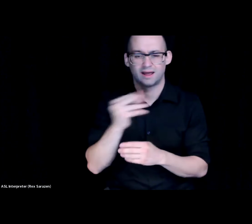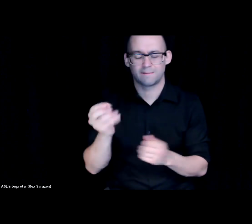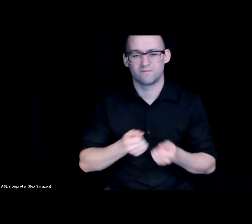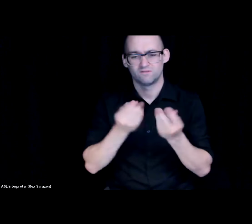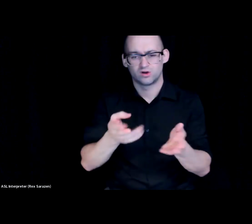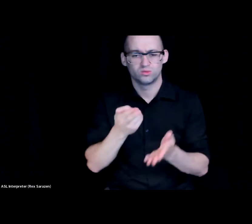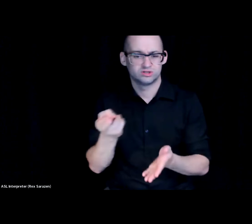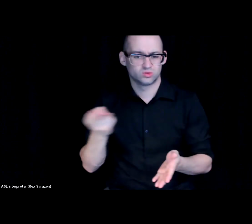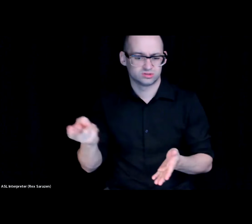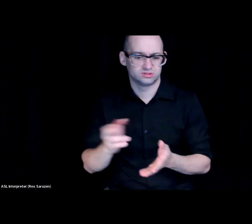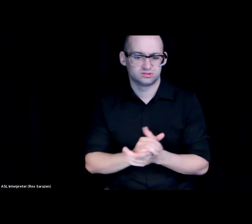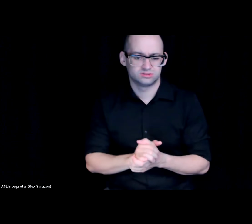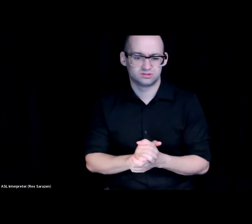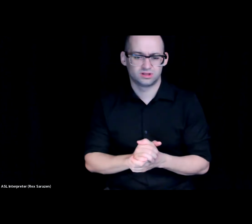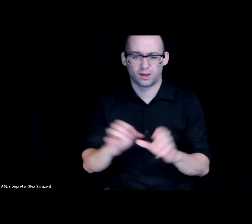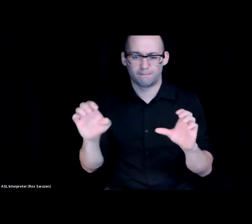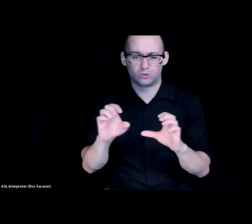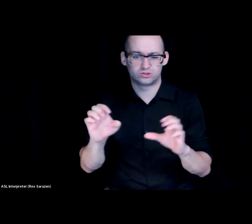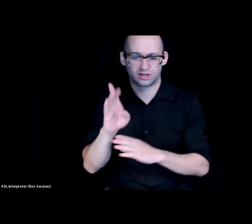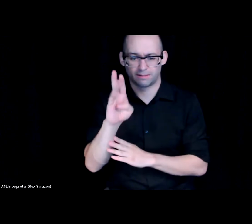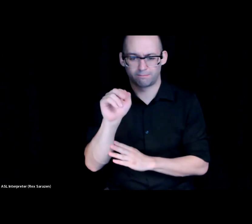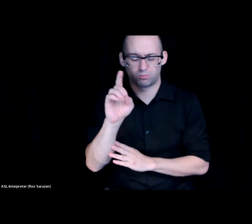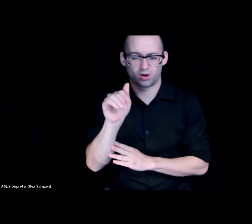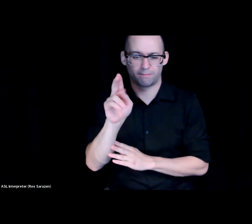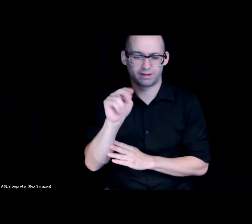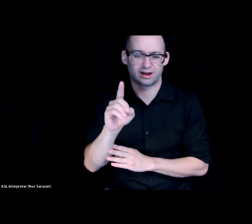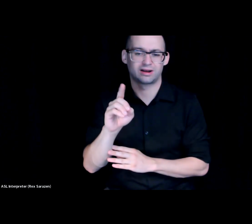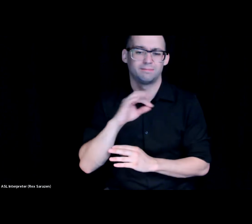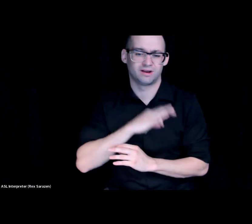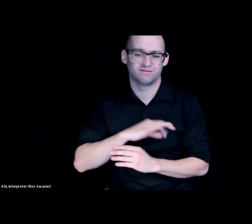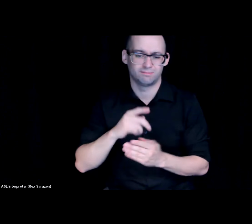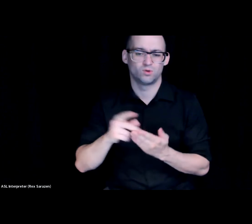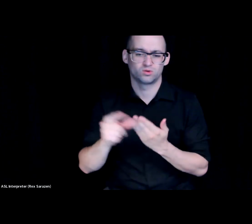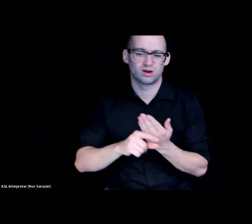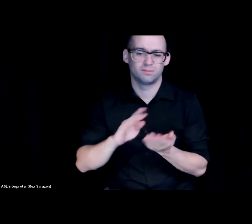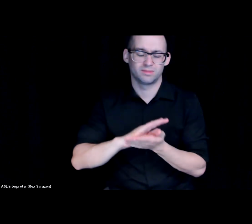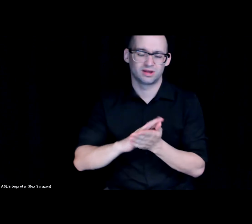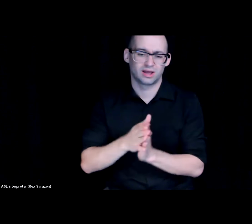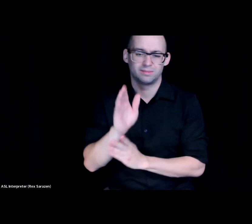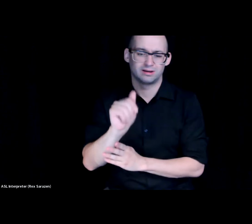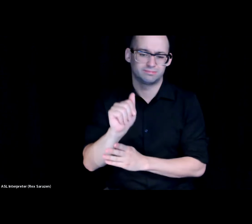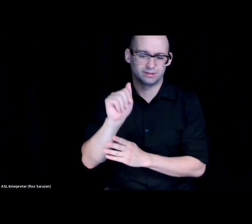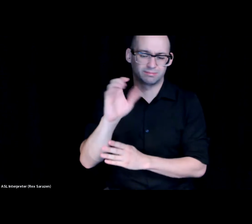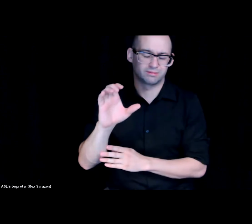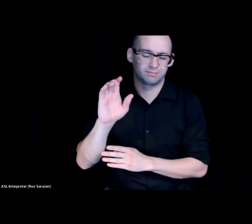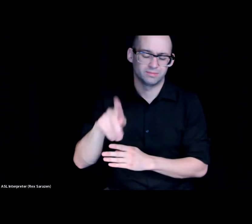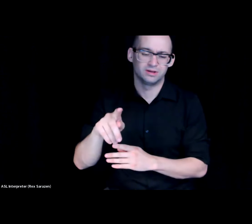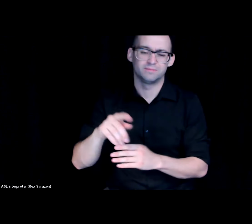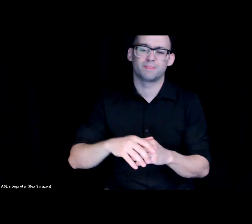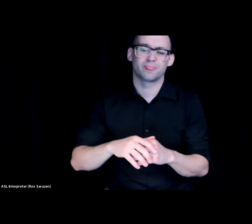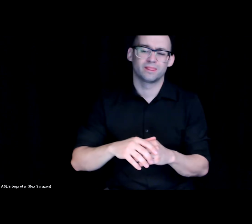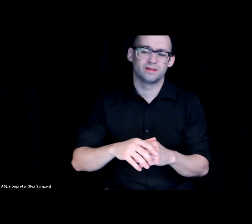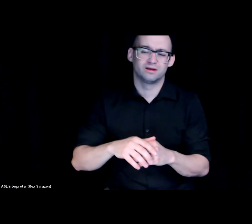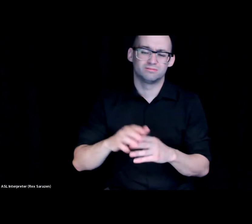right? Emergency Broadband Benefit Program, which became the Affordable Connectivity Program, holding workshops, putting out